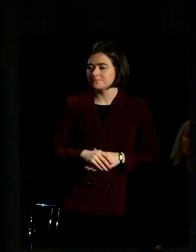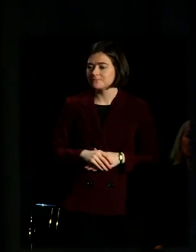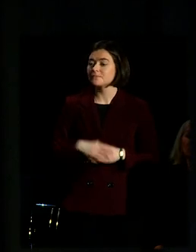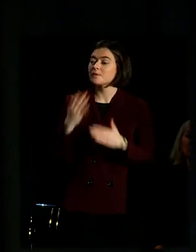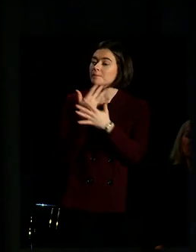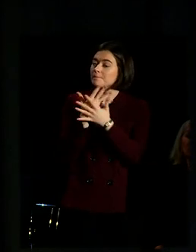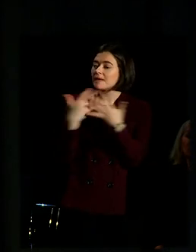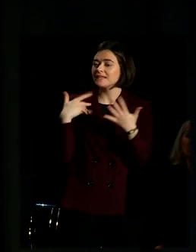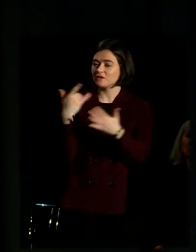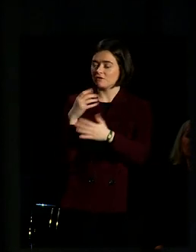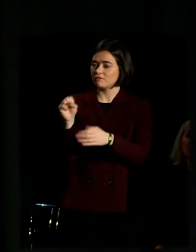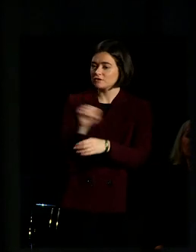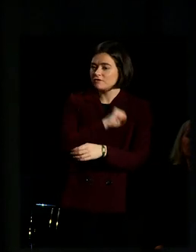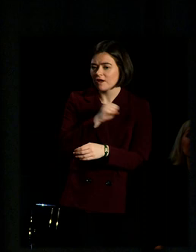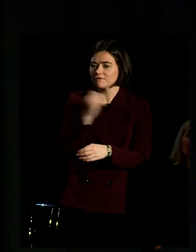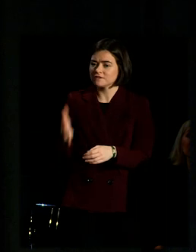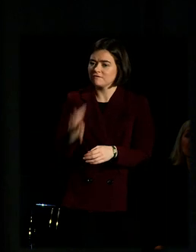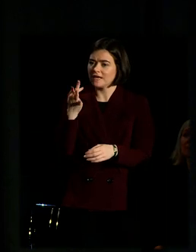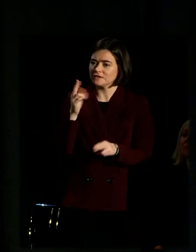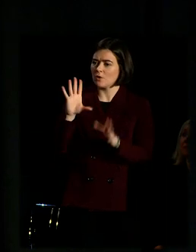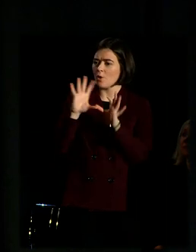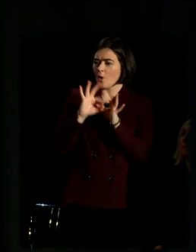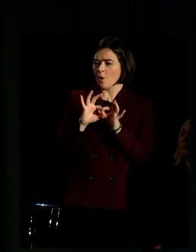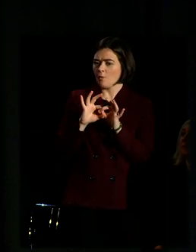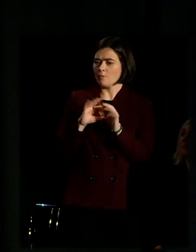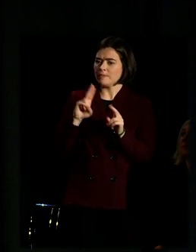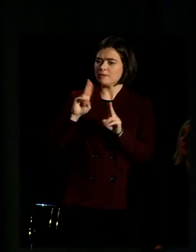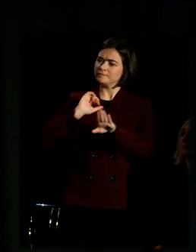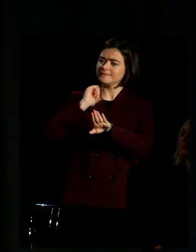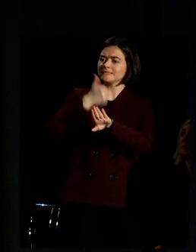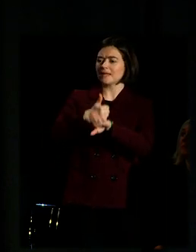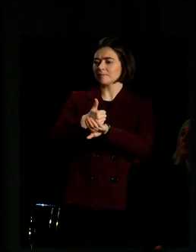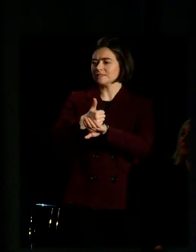Many of the survivors found their home in the newly established, re-established state.